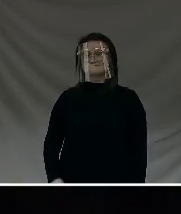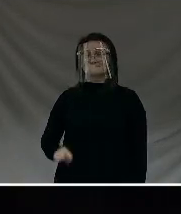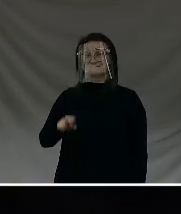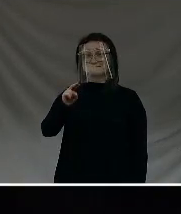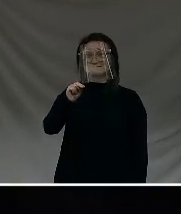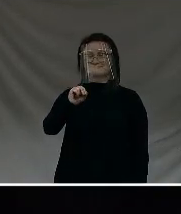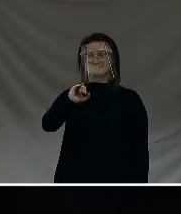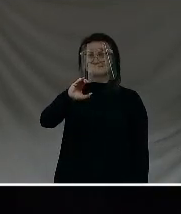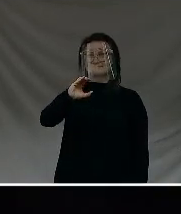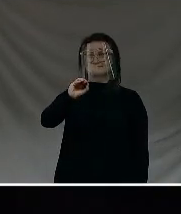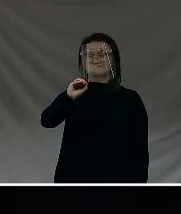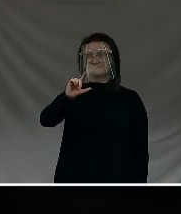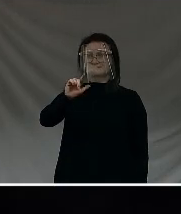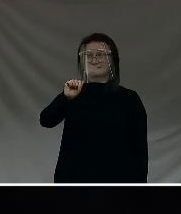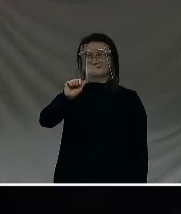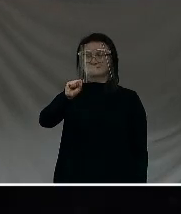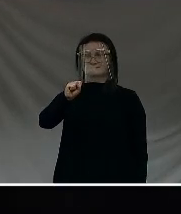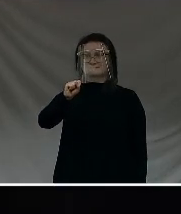Nicholas Jackson.